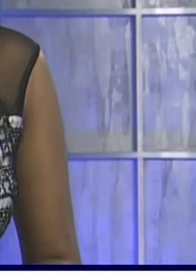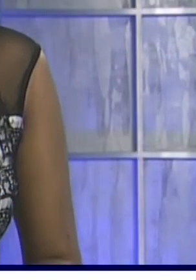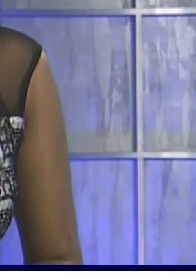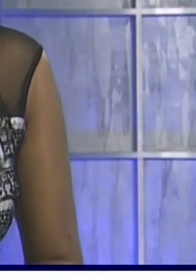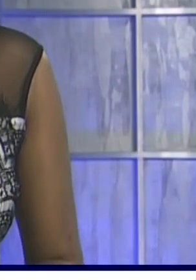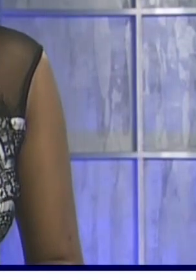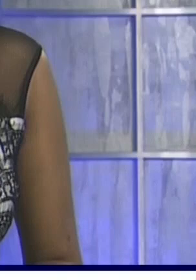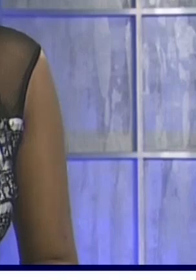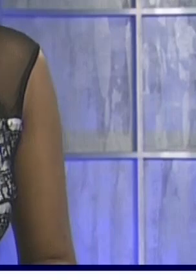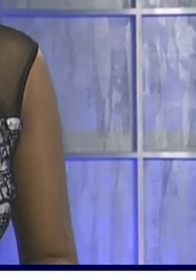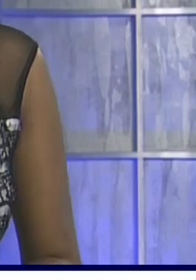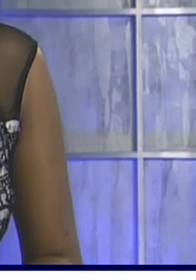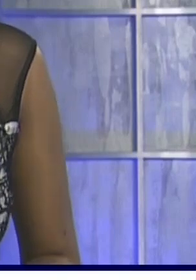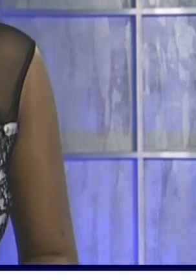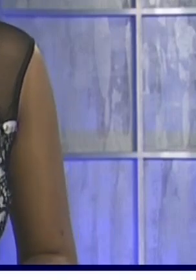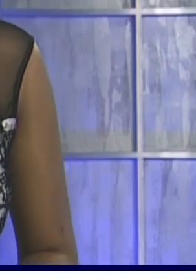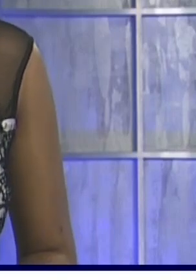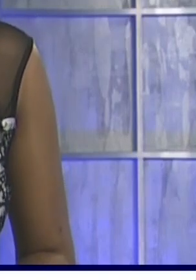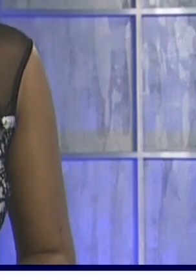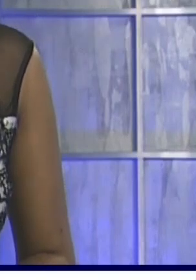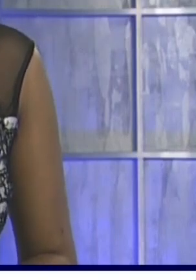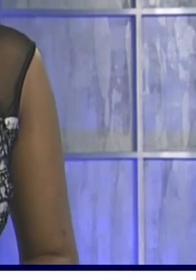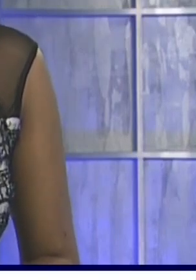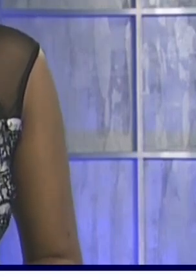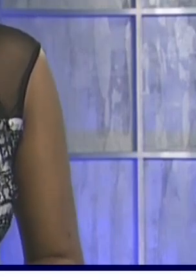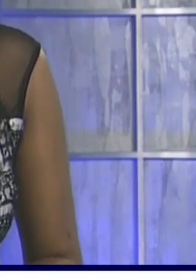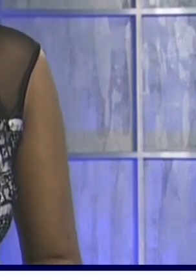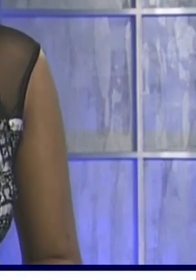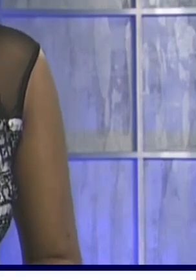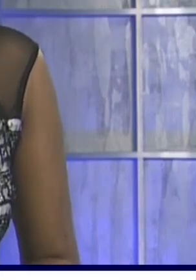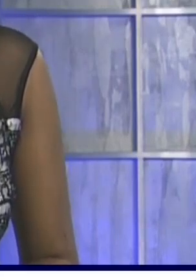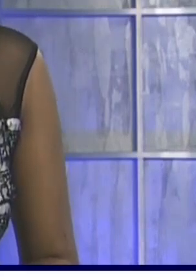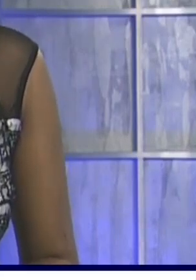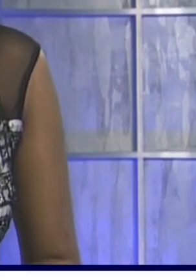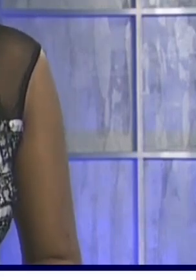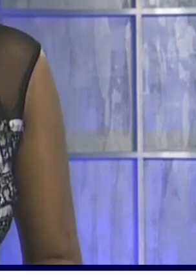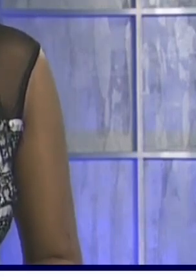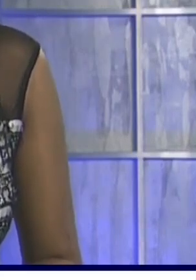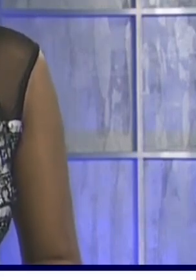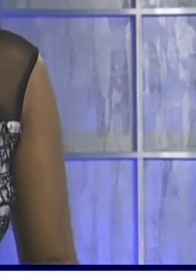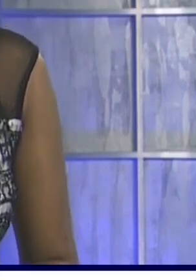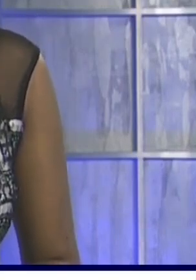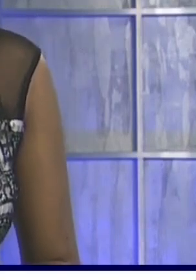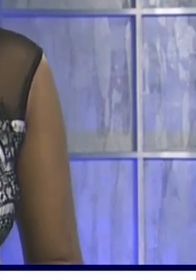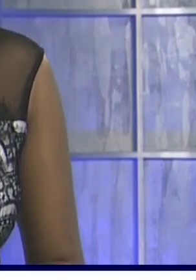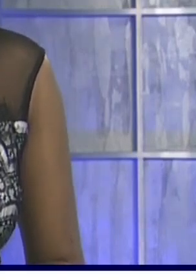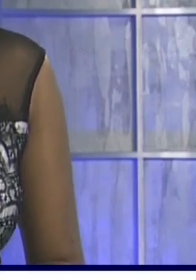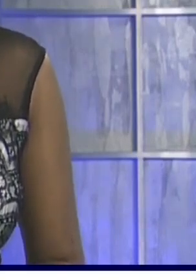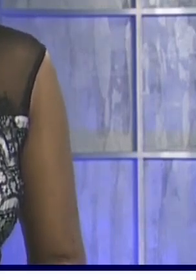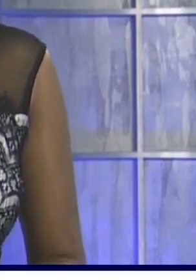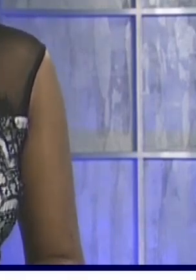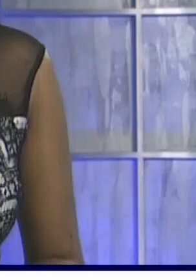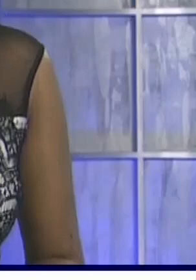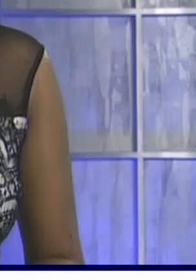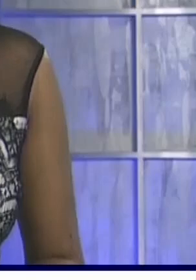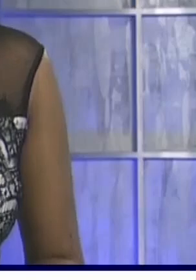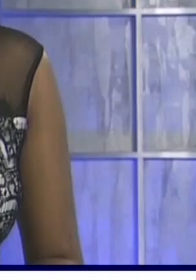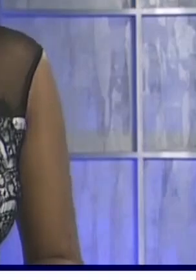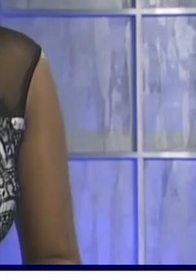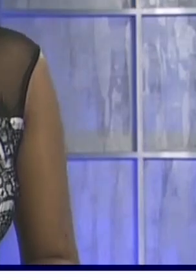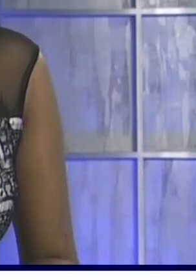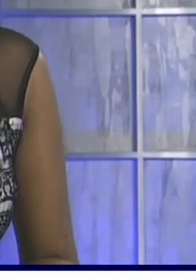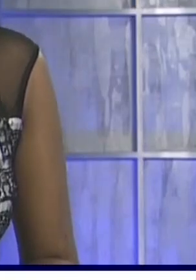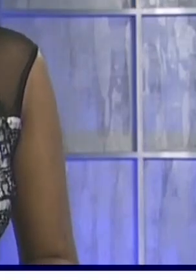good evening to you. I'm Lisa Lord, and in our news, Barbados commits to protect the rights of domestic workers. Scores